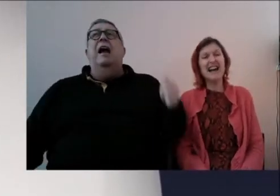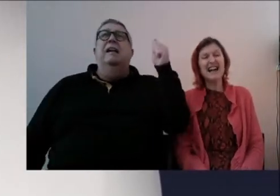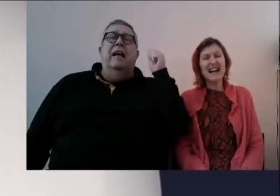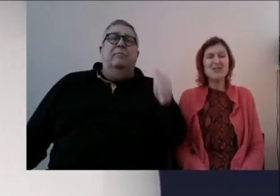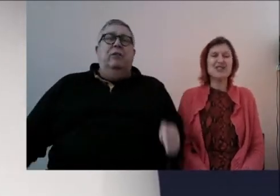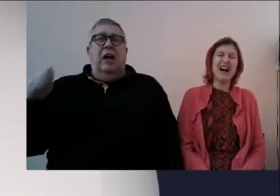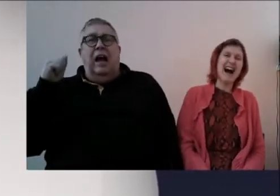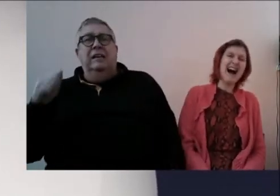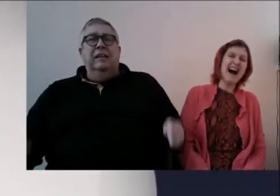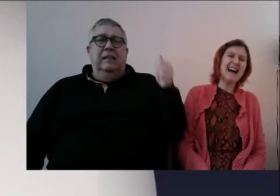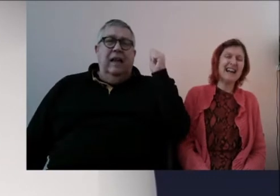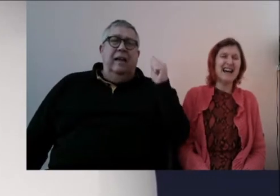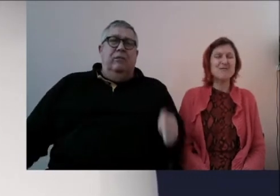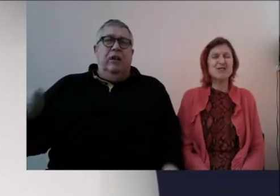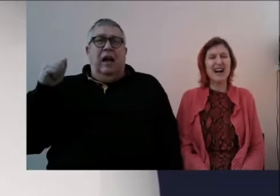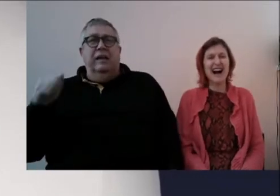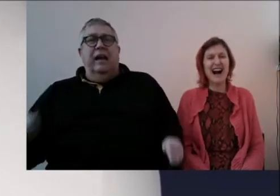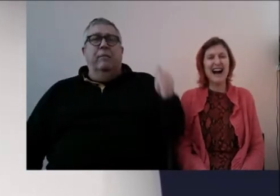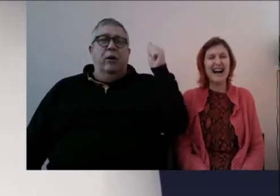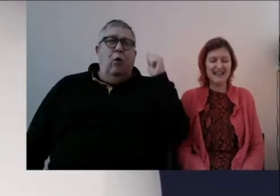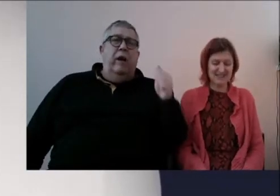shine.